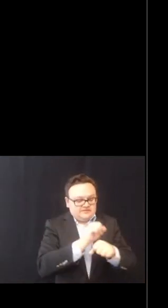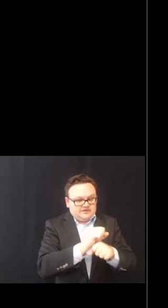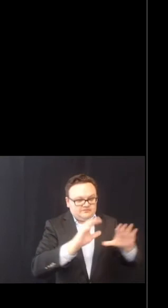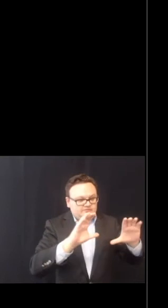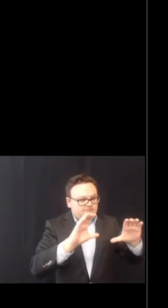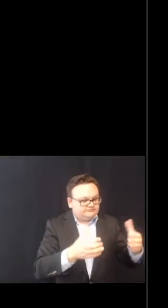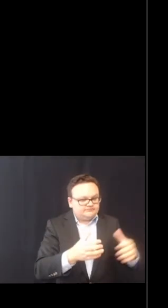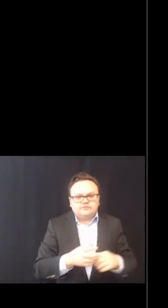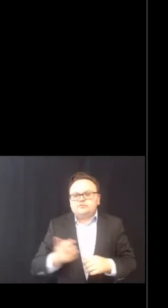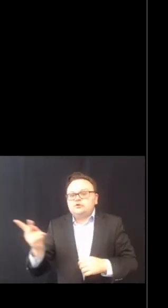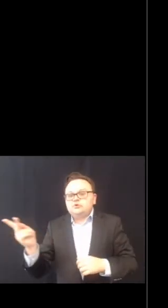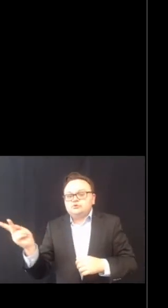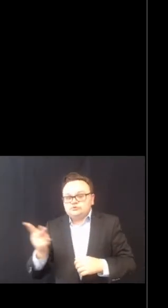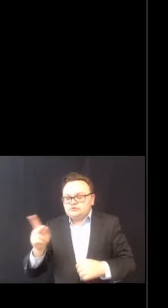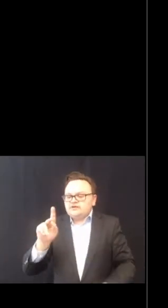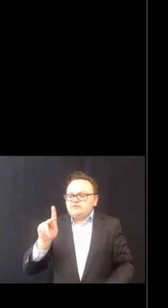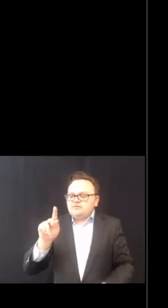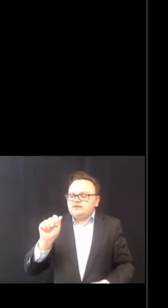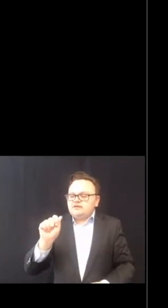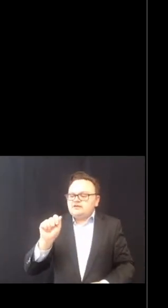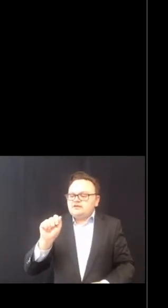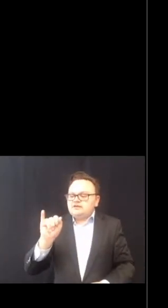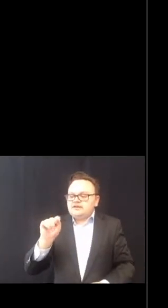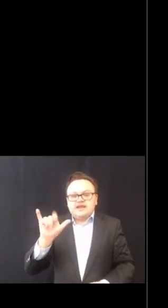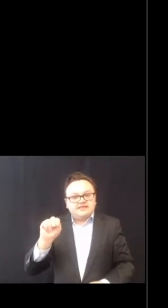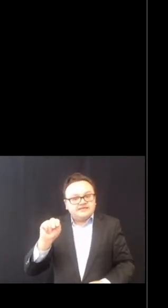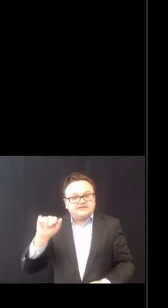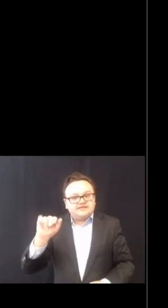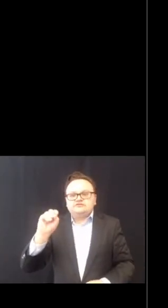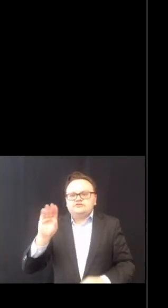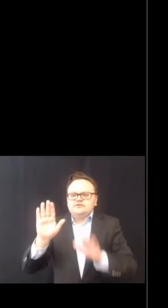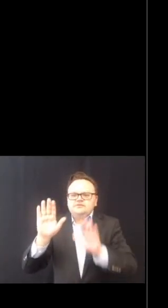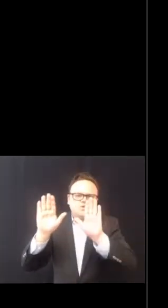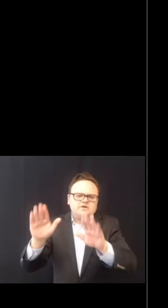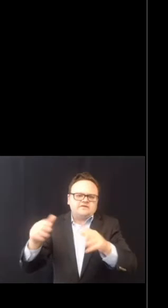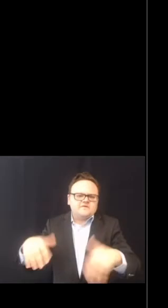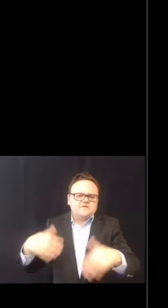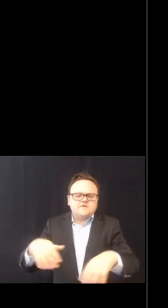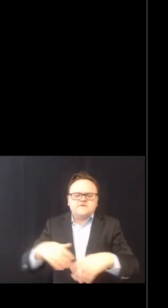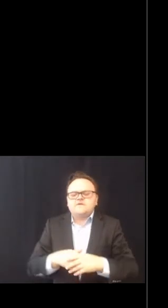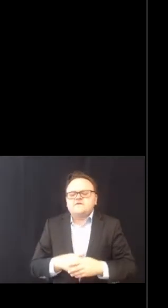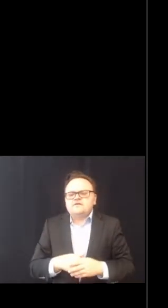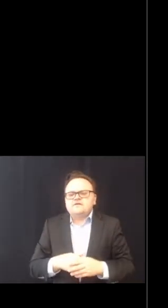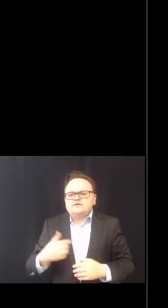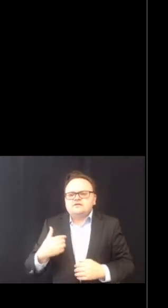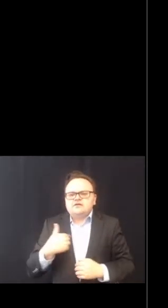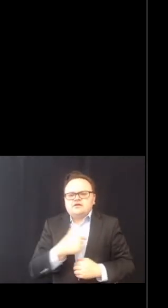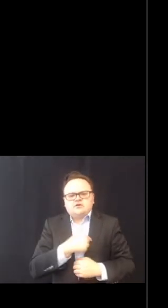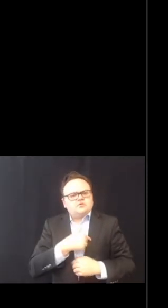have been great. It's just been a great experience for everybody. It's definitely made us all, I think,